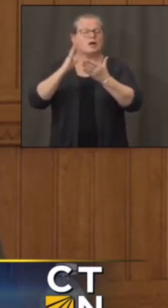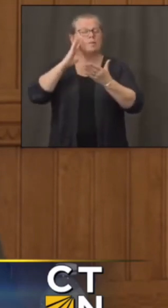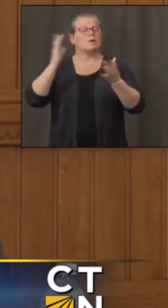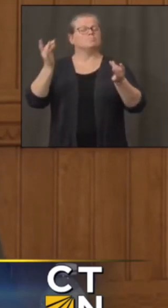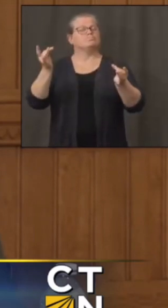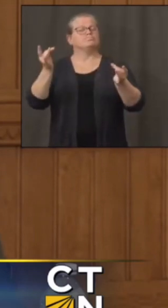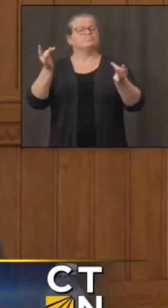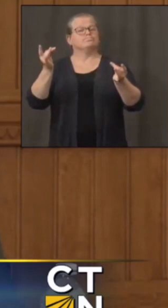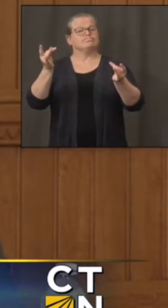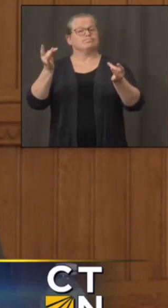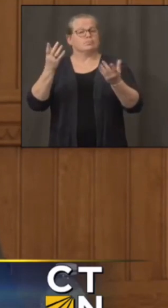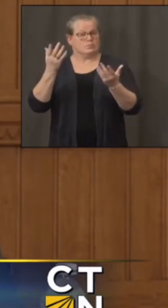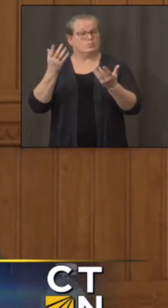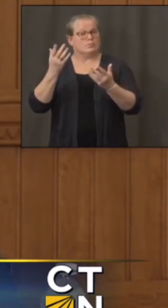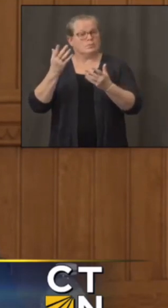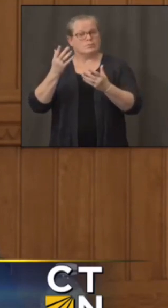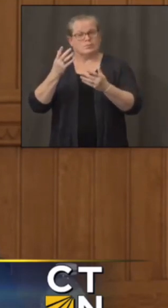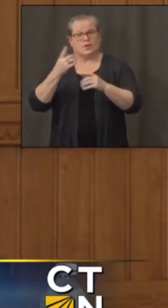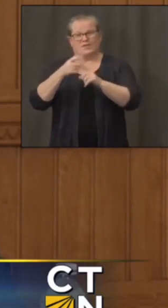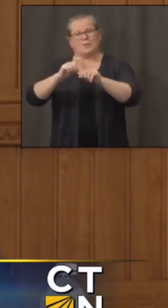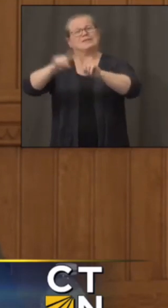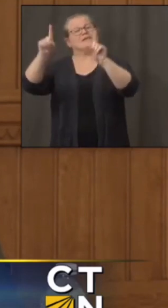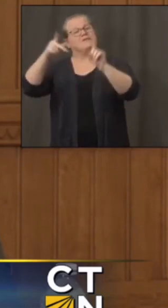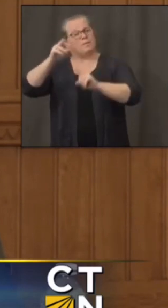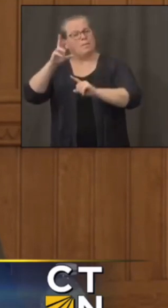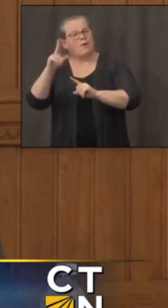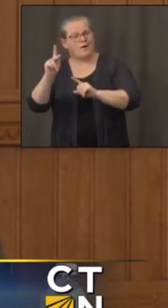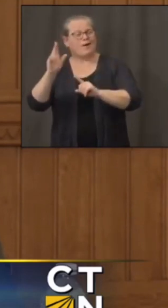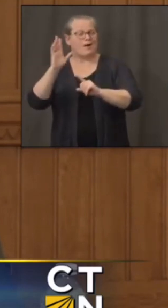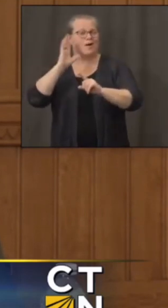meditation, and that will be streamed from a different state park.